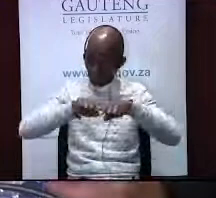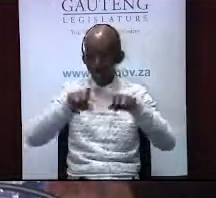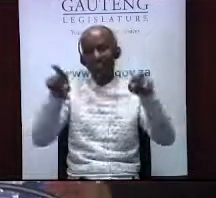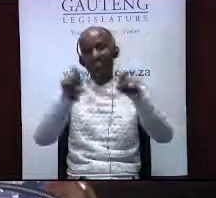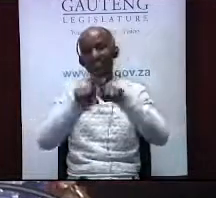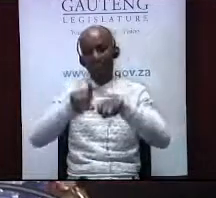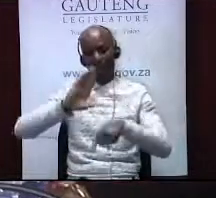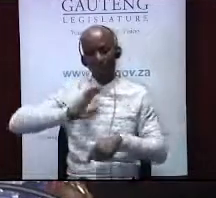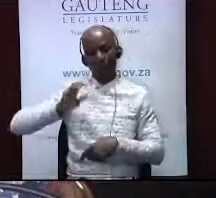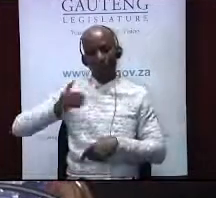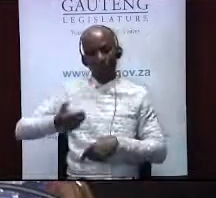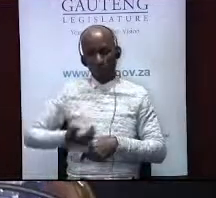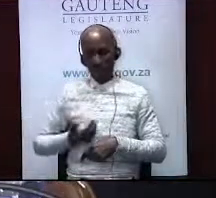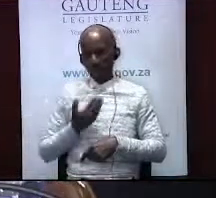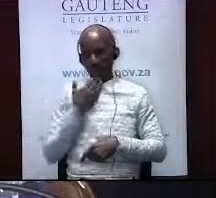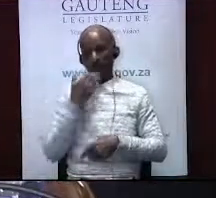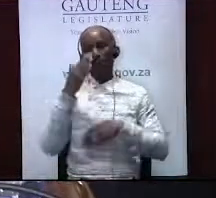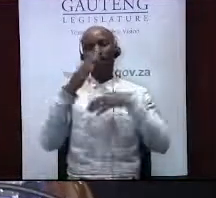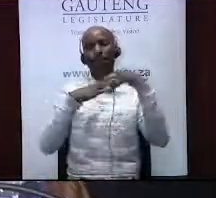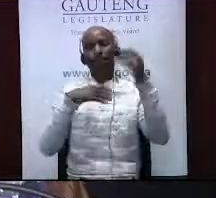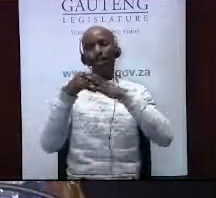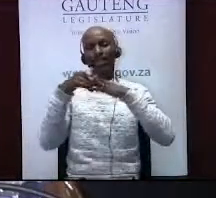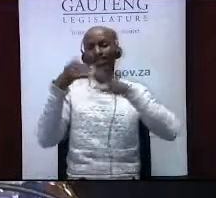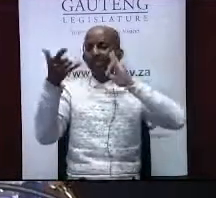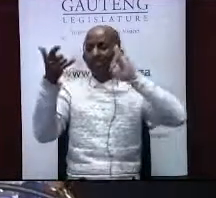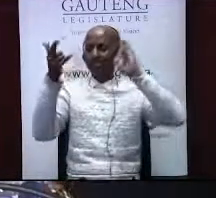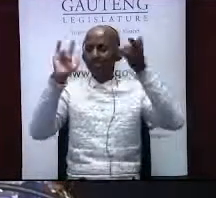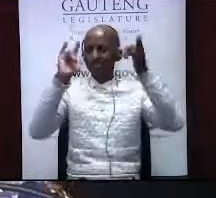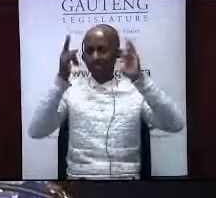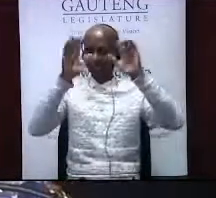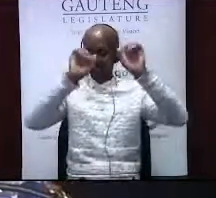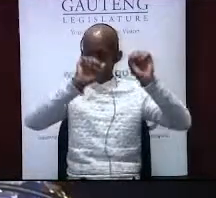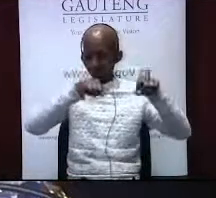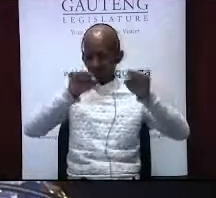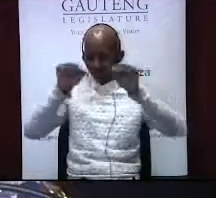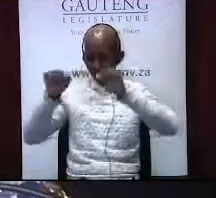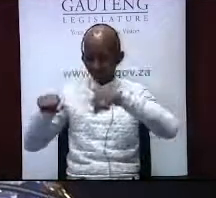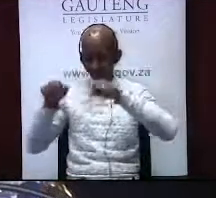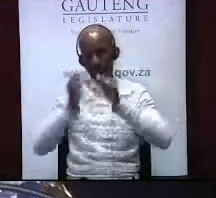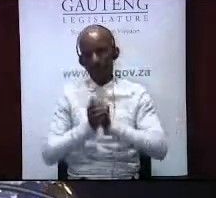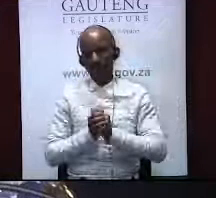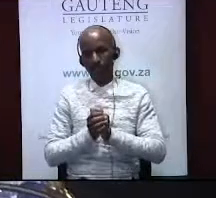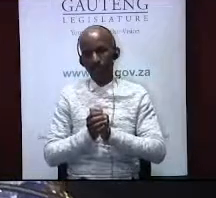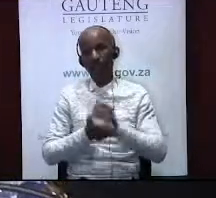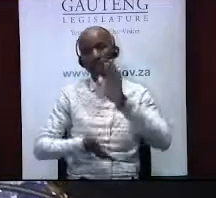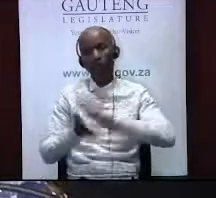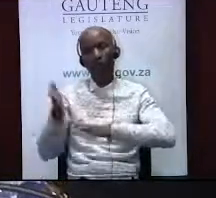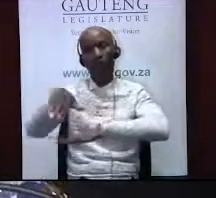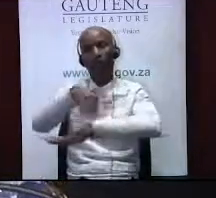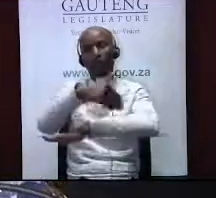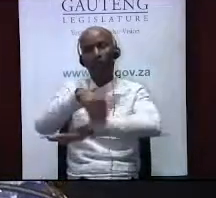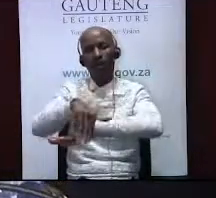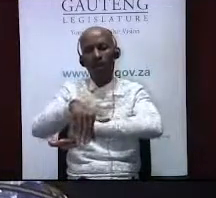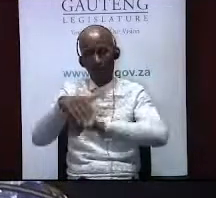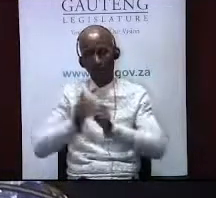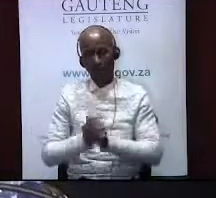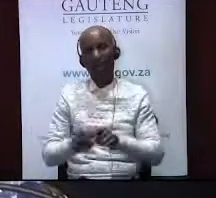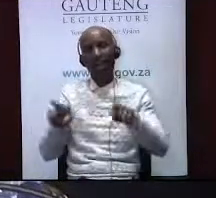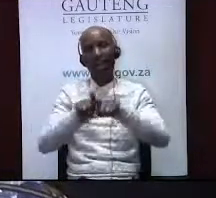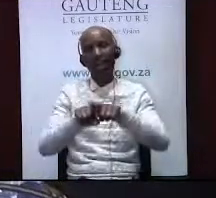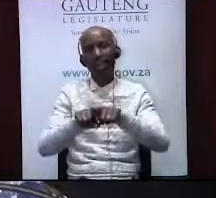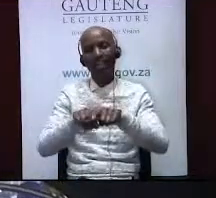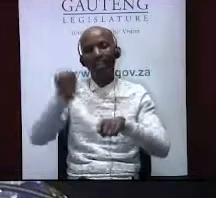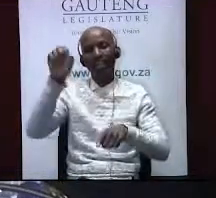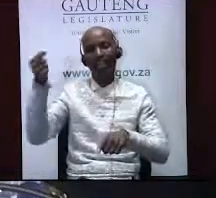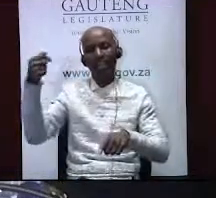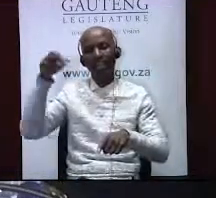that woman who builds the cities. Hallelujah. Let us go out like